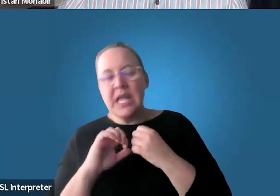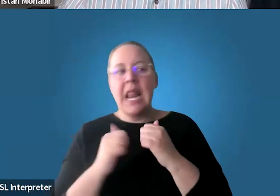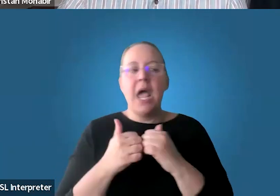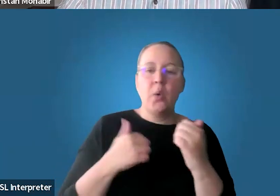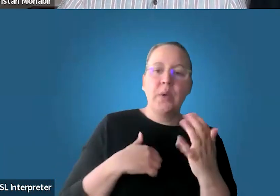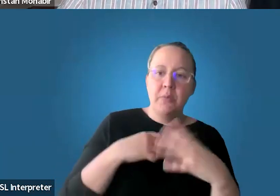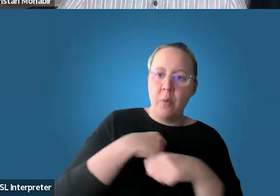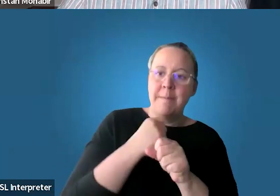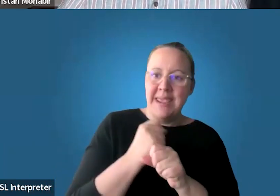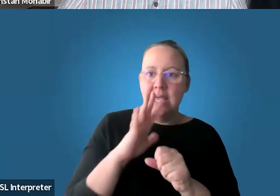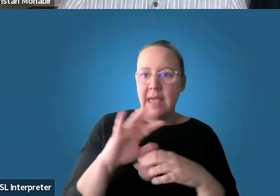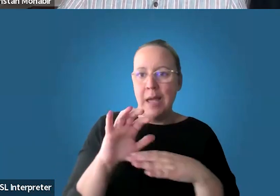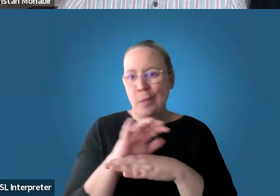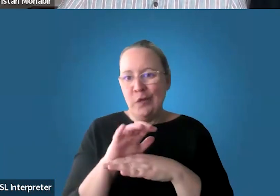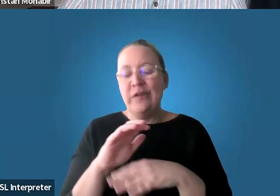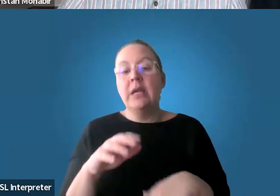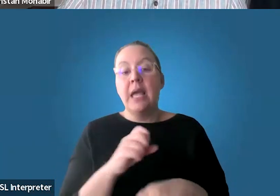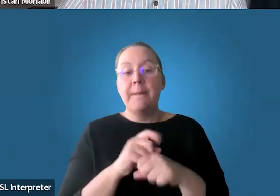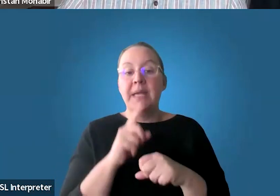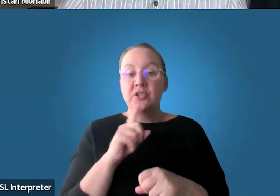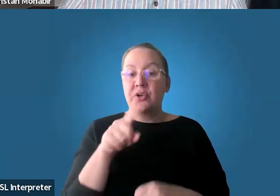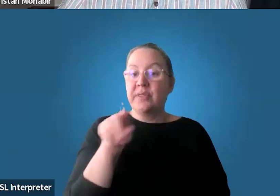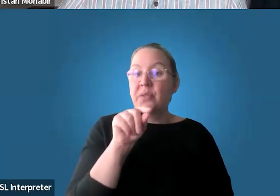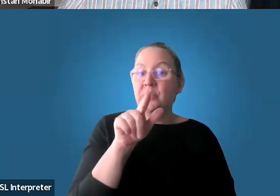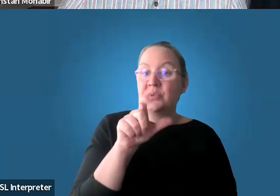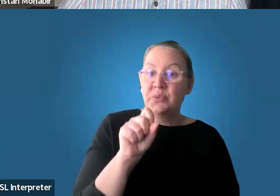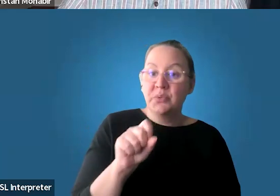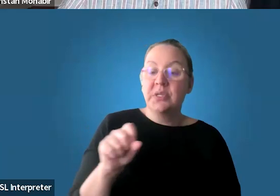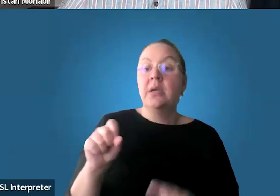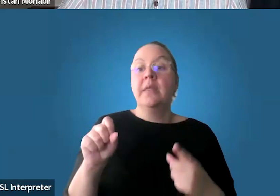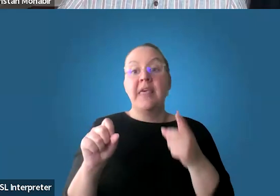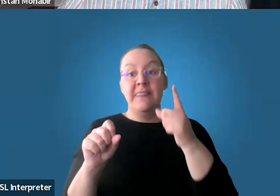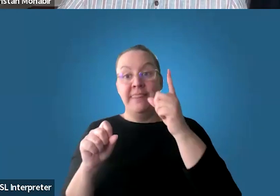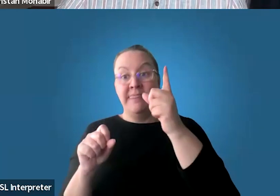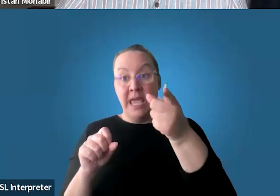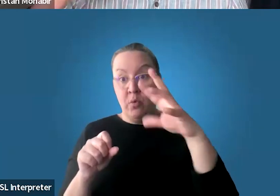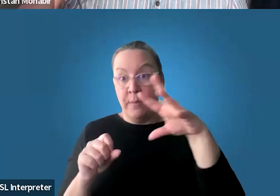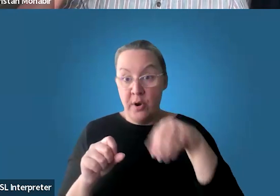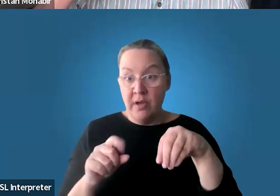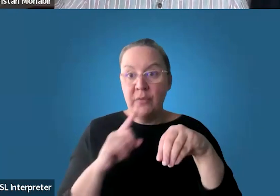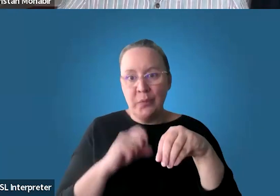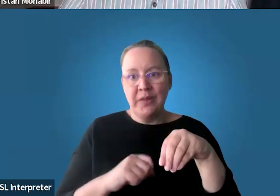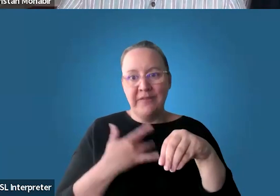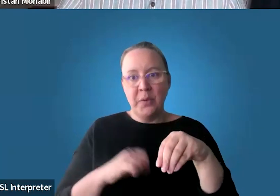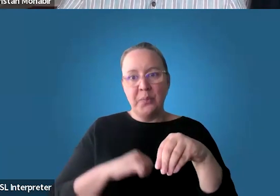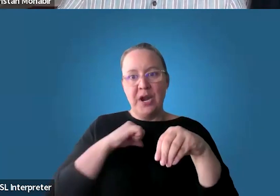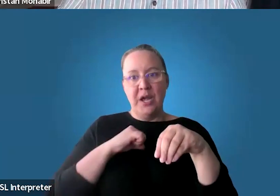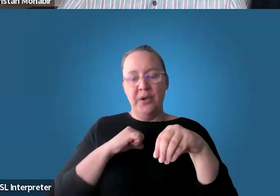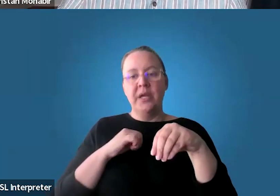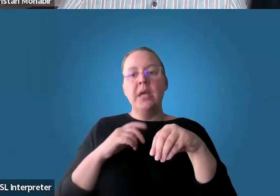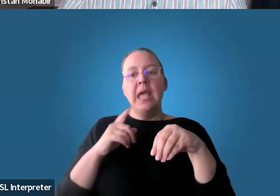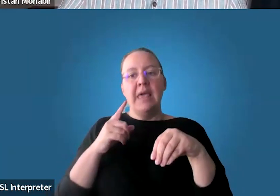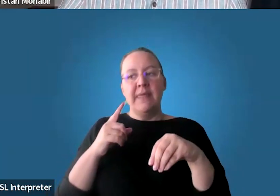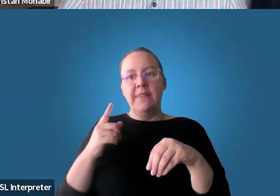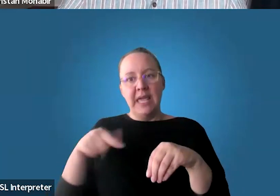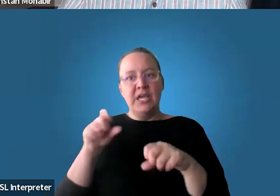producing. And then making sure that they were tools that the grantees and that the folks who were a part of were, one, really proud of, and two, could use in